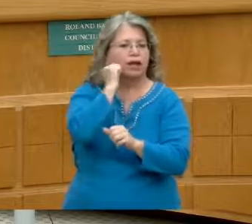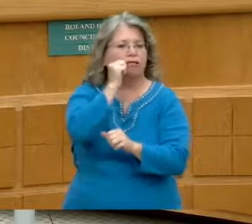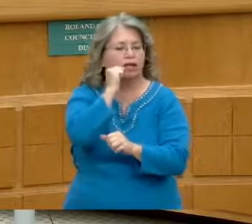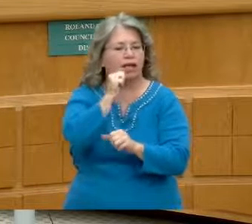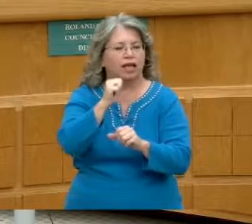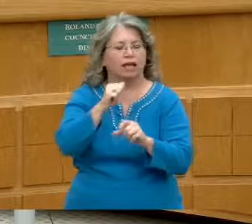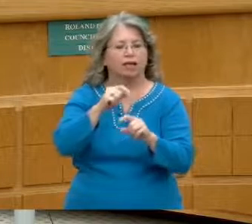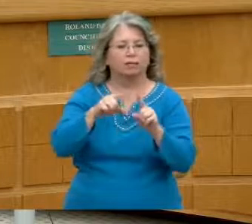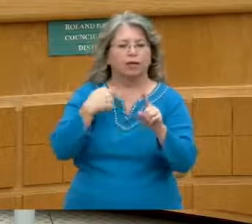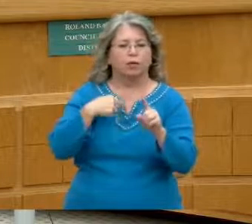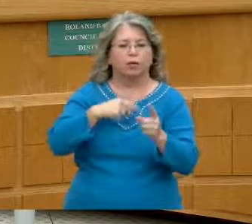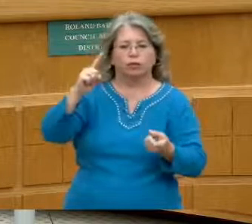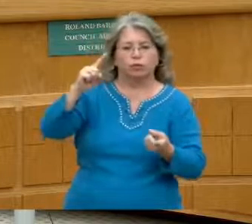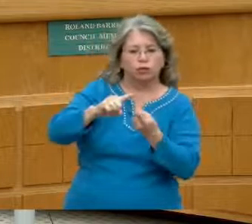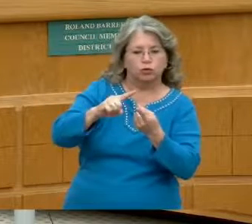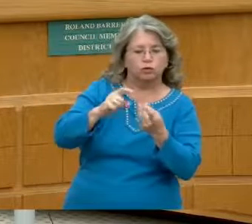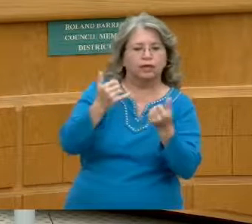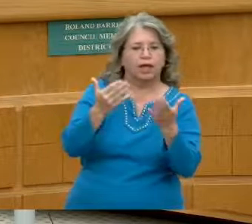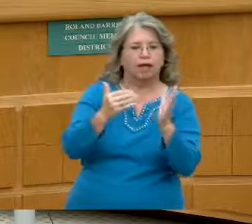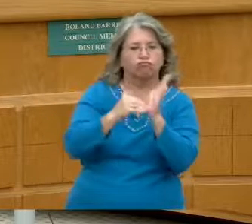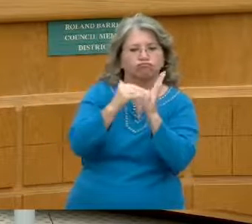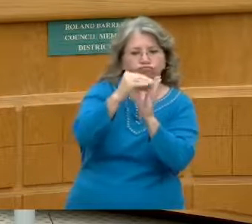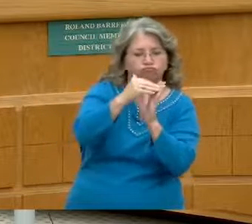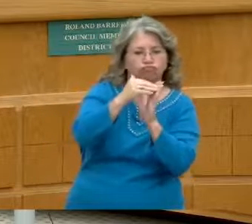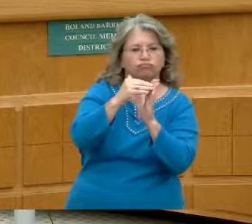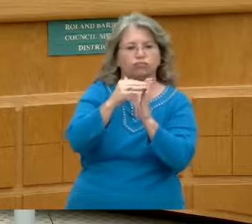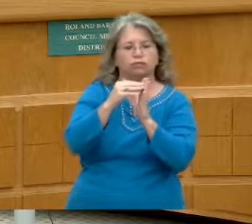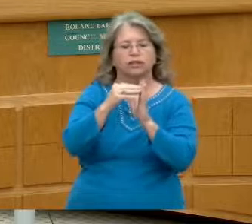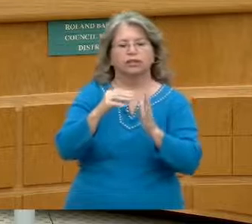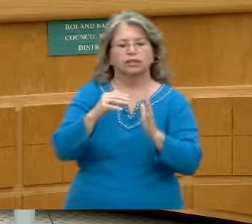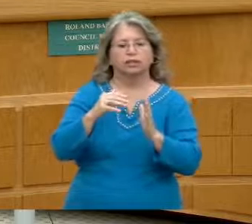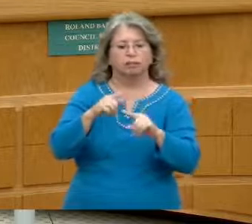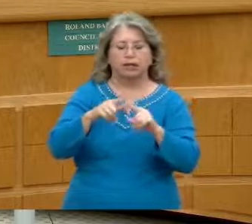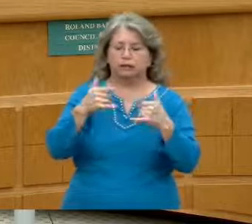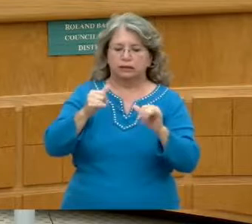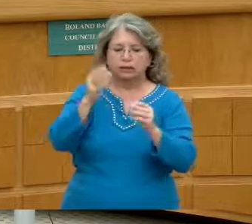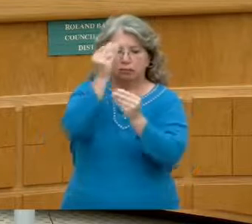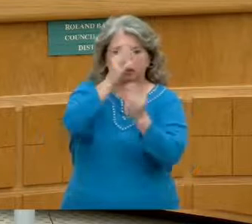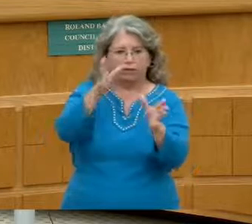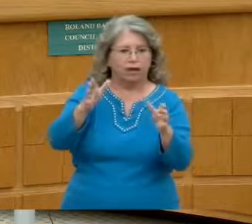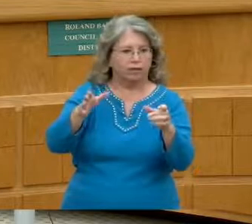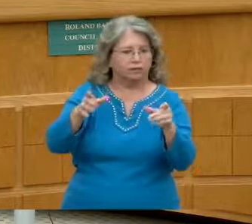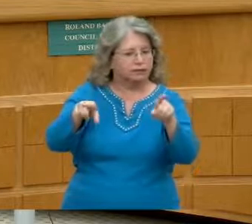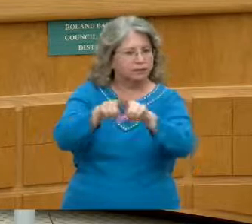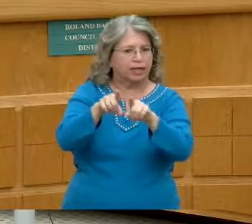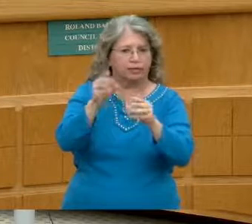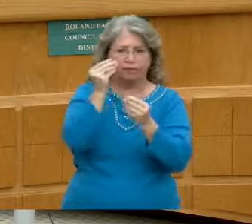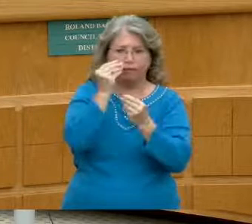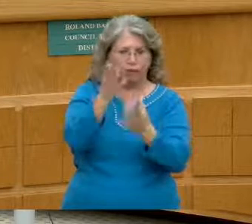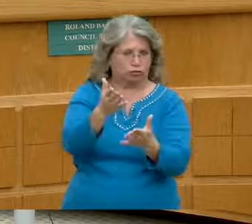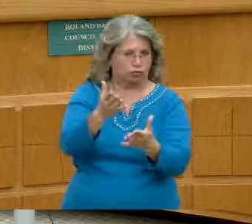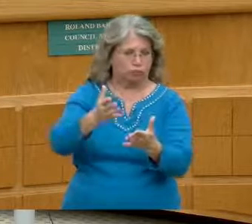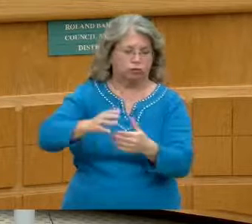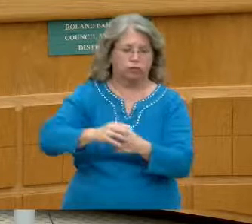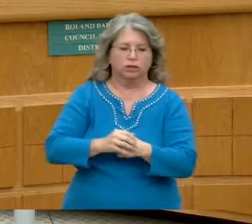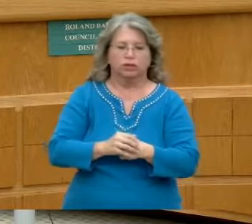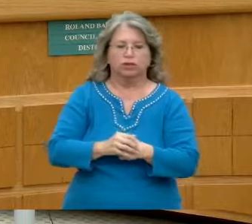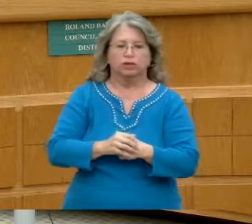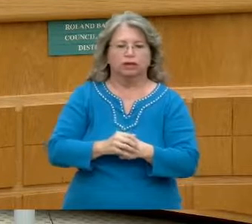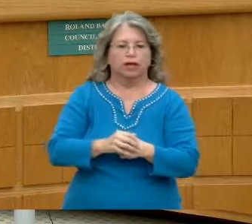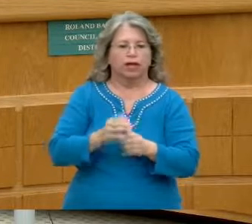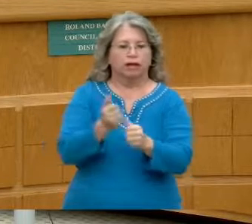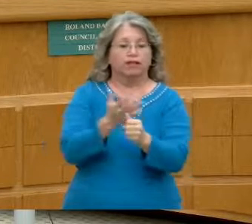but haven't reduced the amount of information going to the community. Everything we present here is on our website. There's a web page that both the